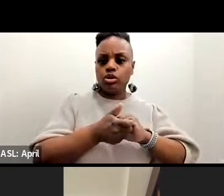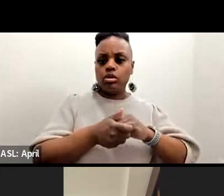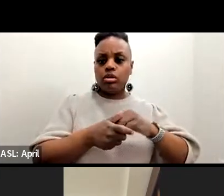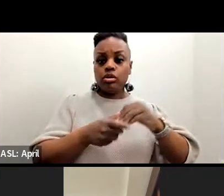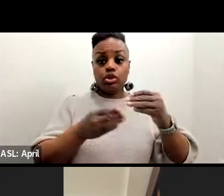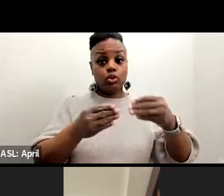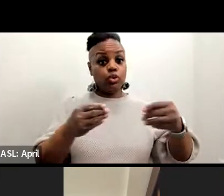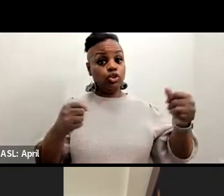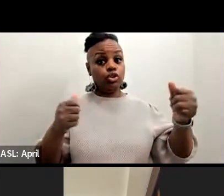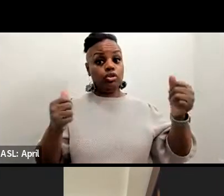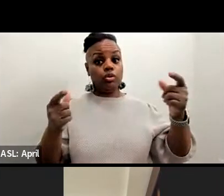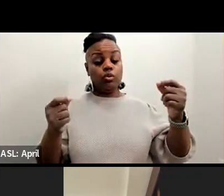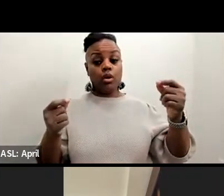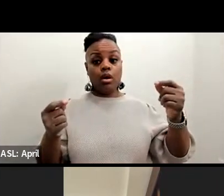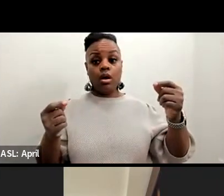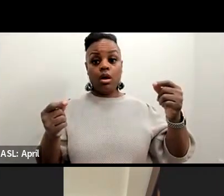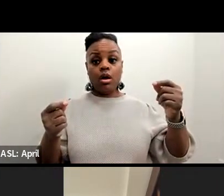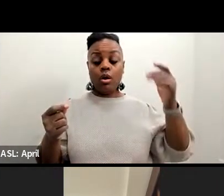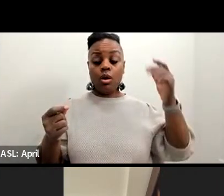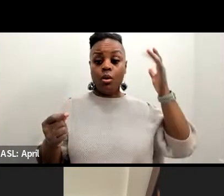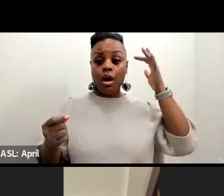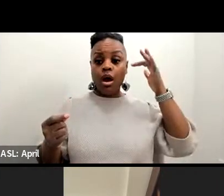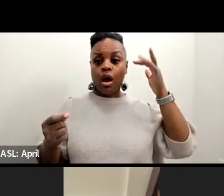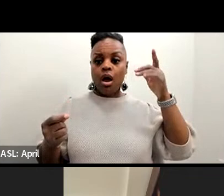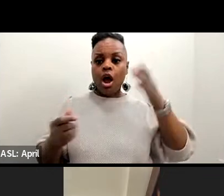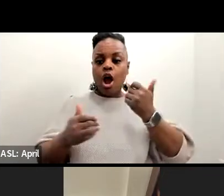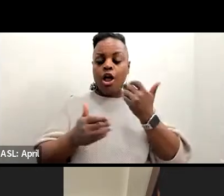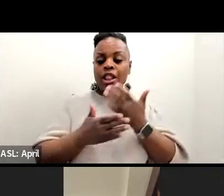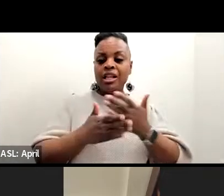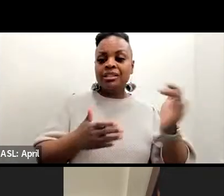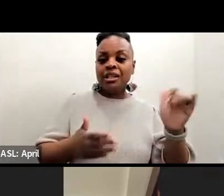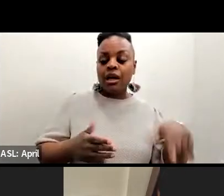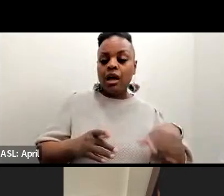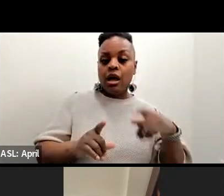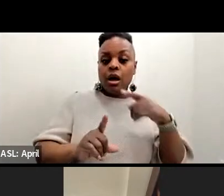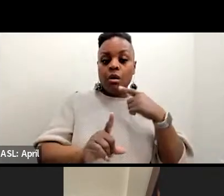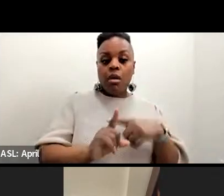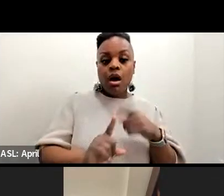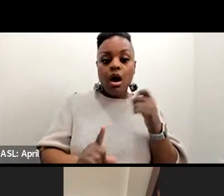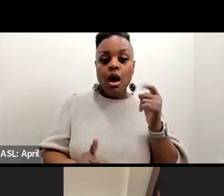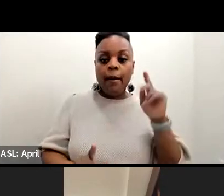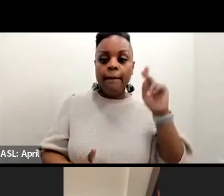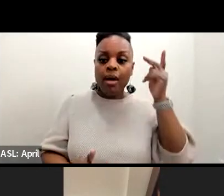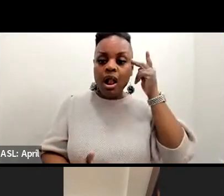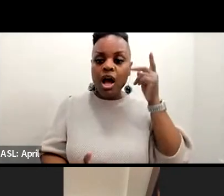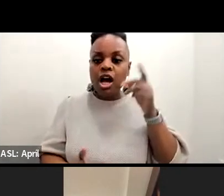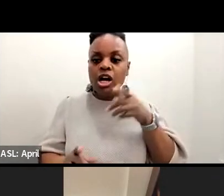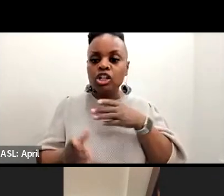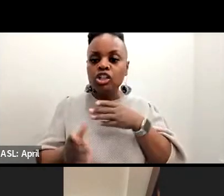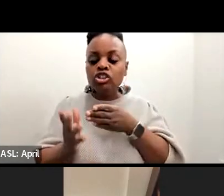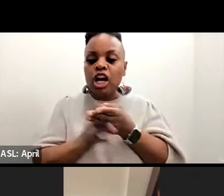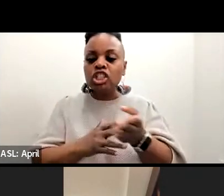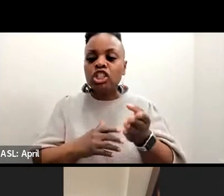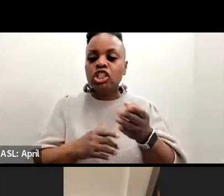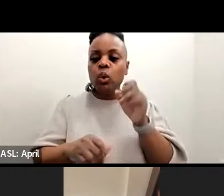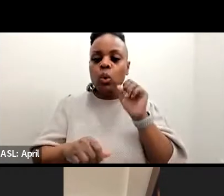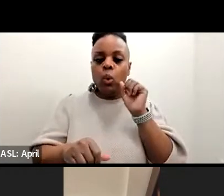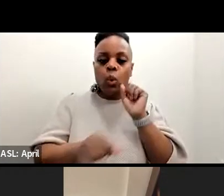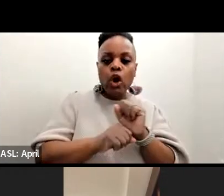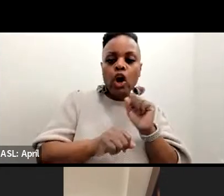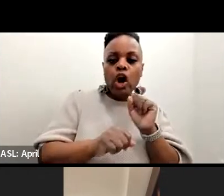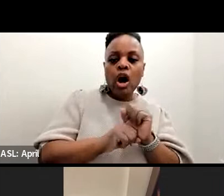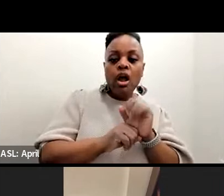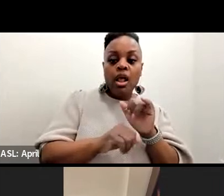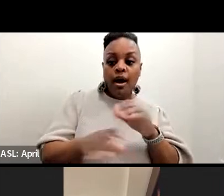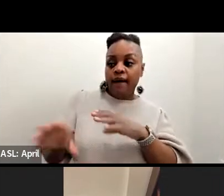into, in some cases that we know of, have left religion entirely, or have, you know, become depoliticized, or have